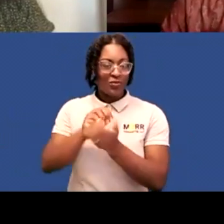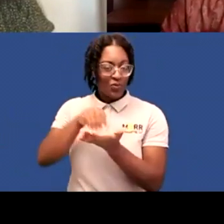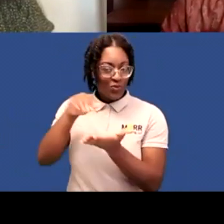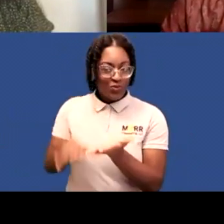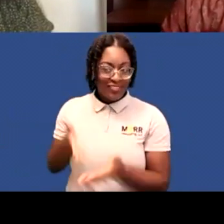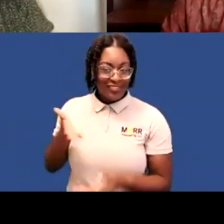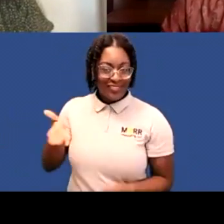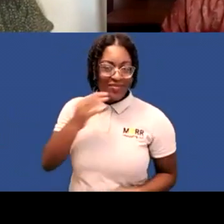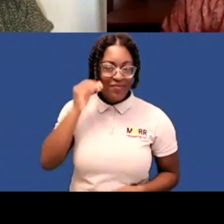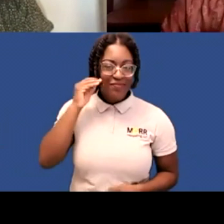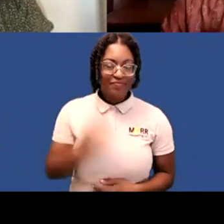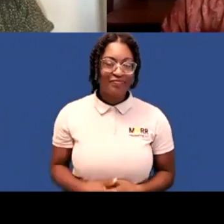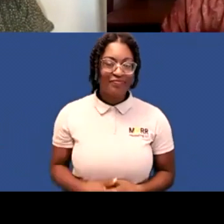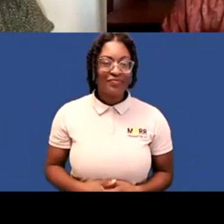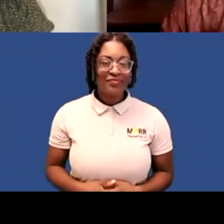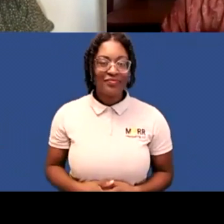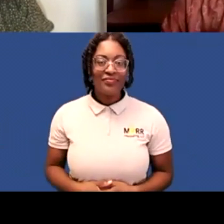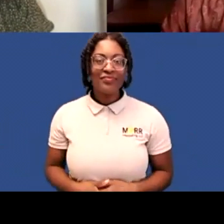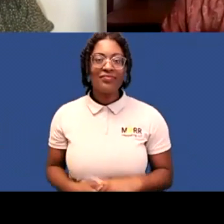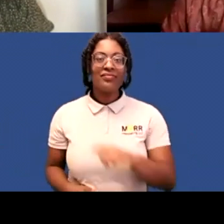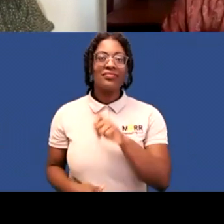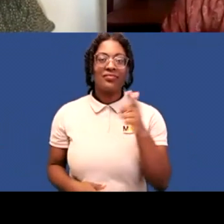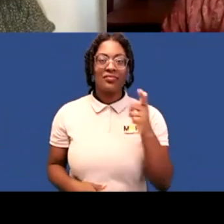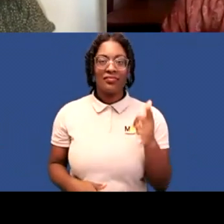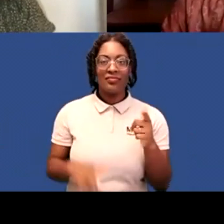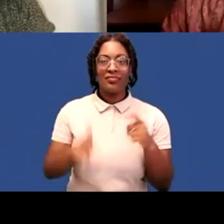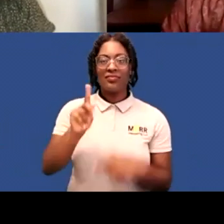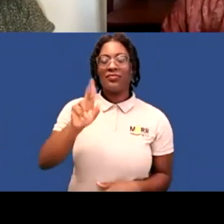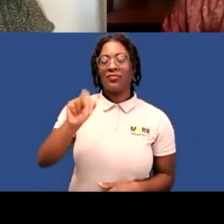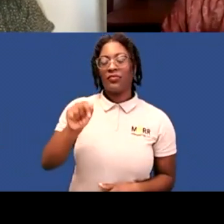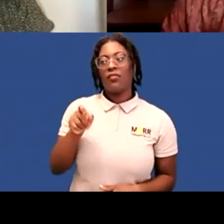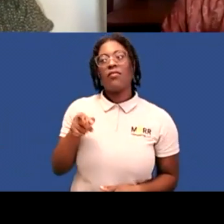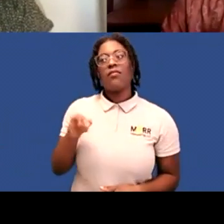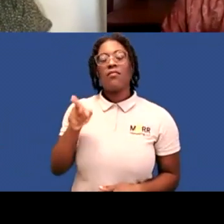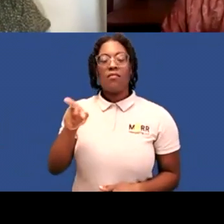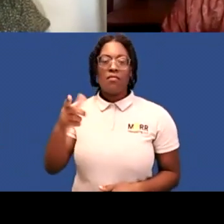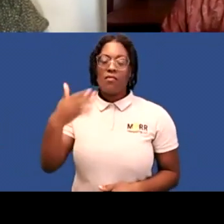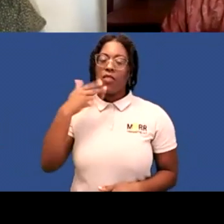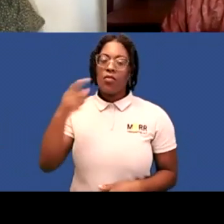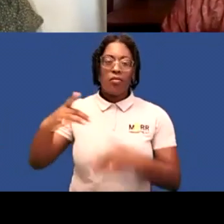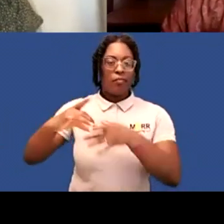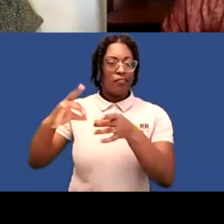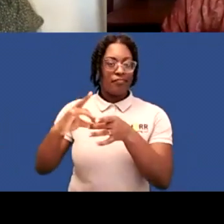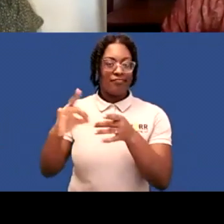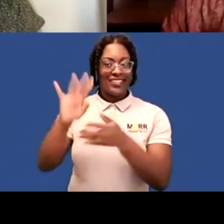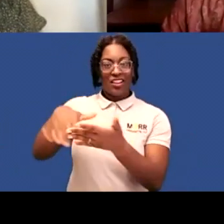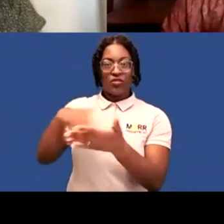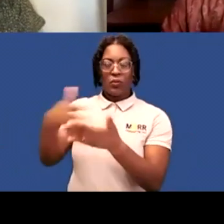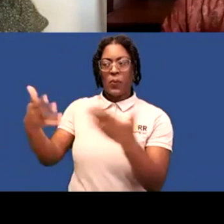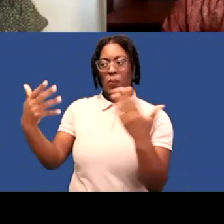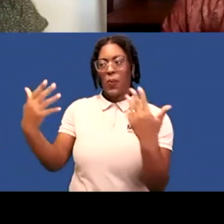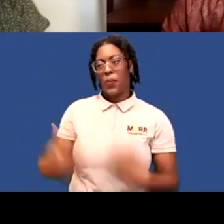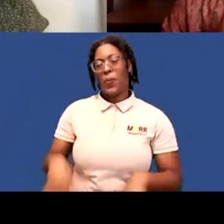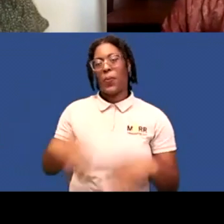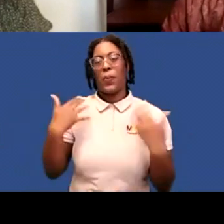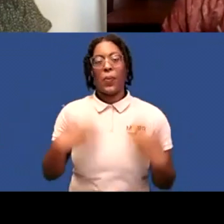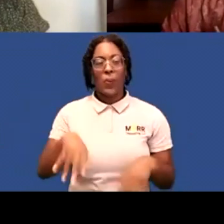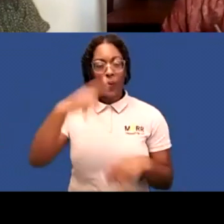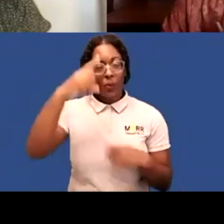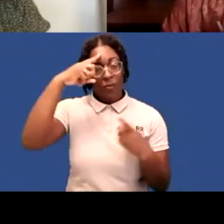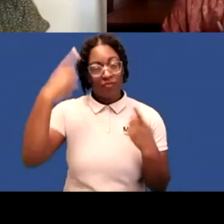Thank you for saying that about scheduling, because it's a beast online, especially I